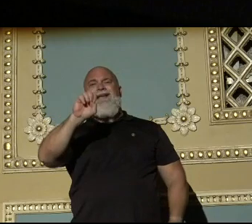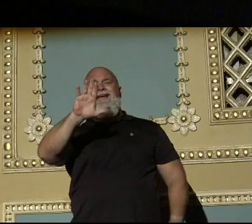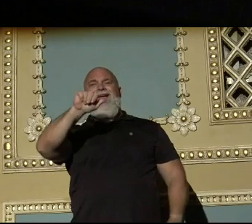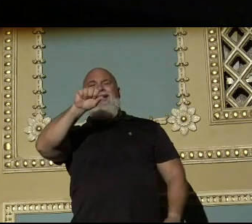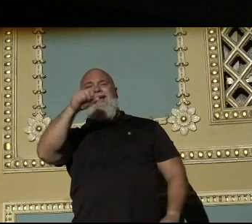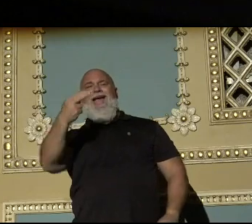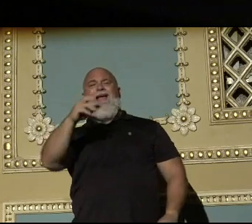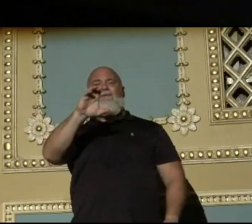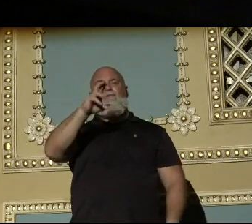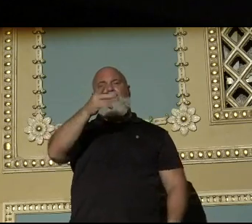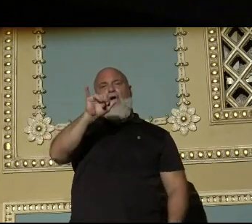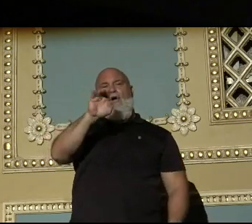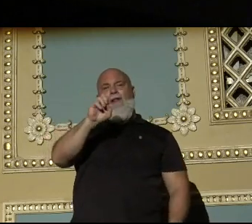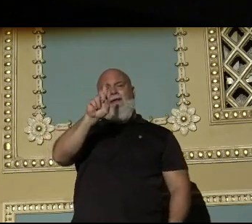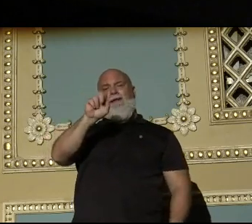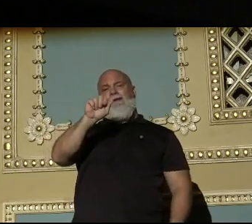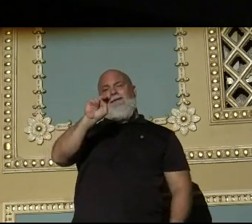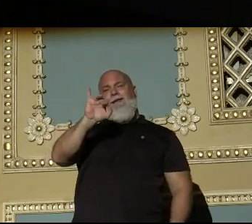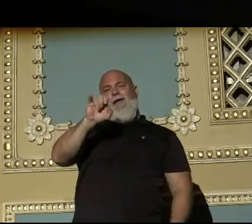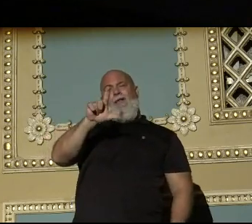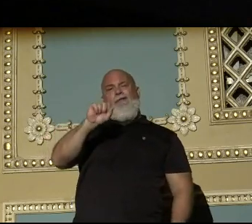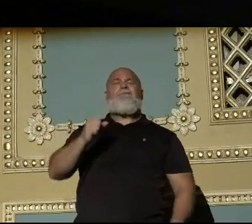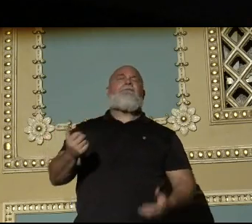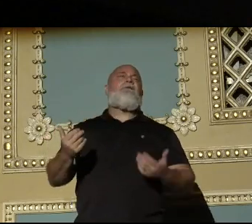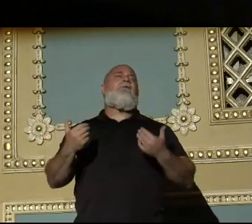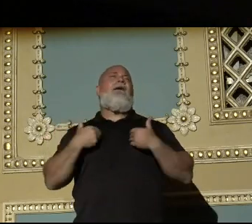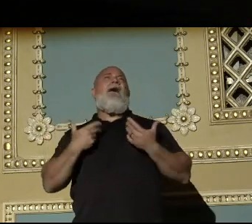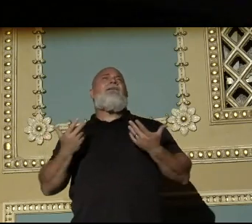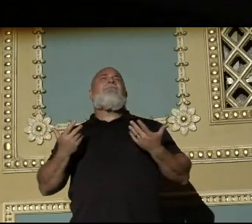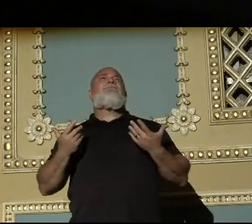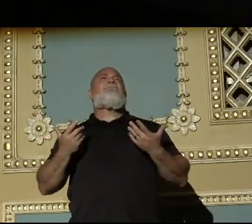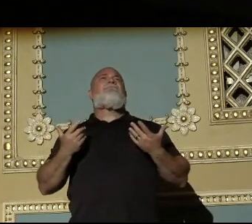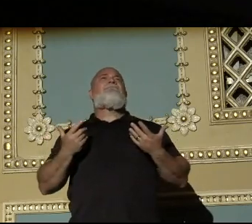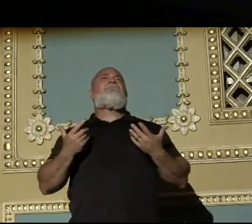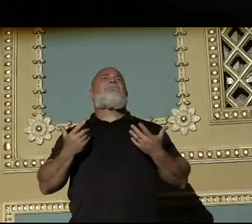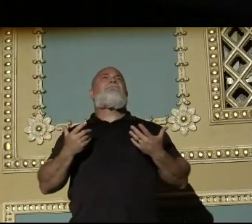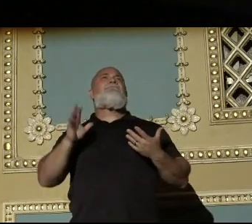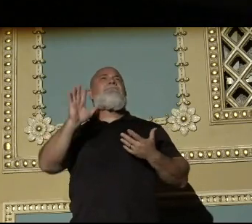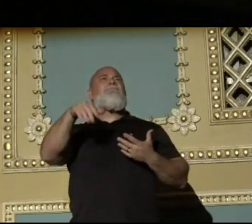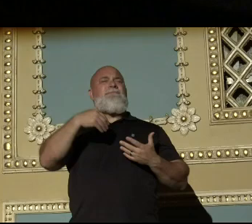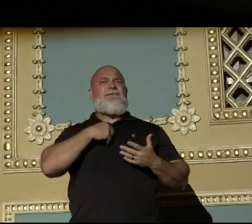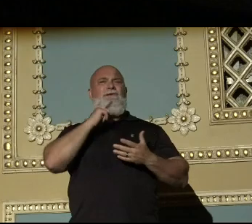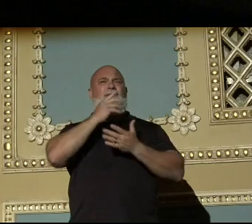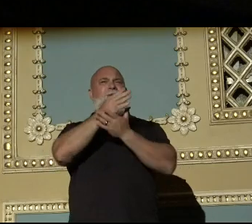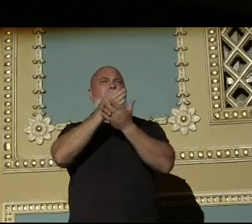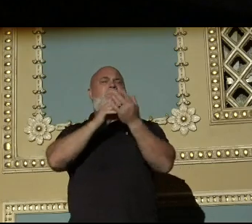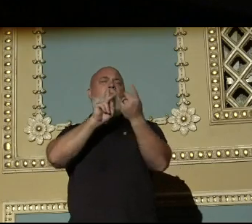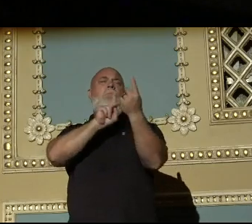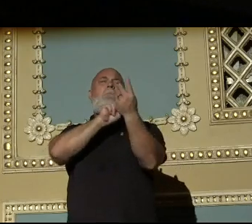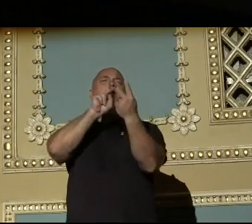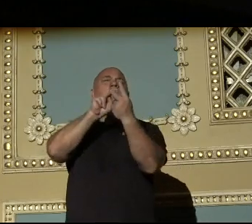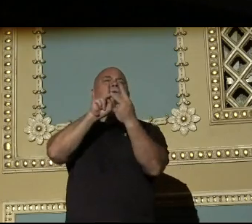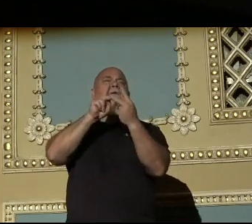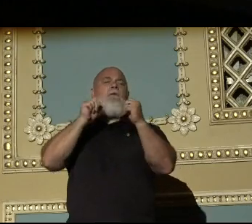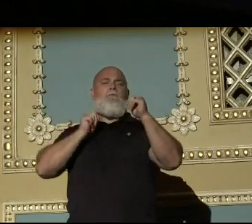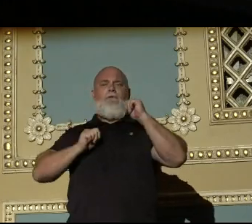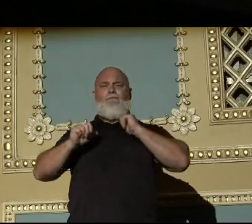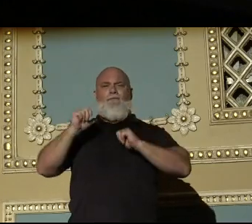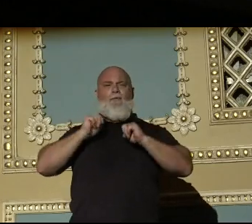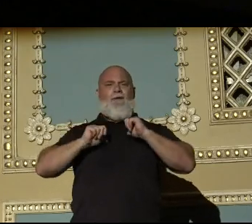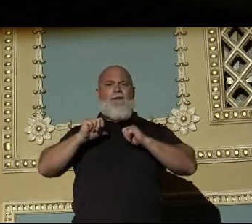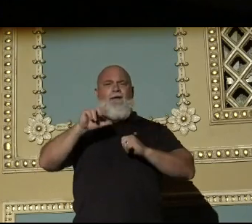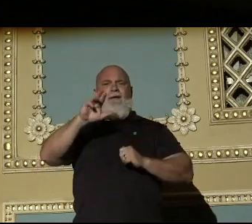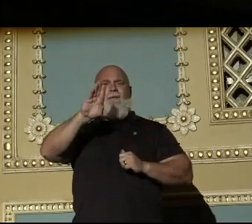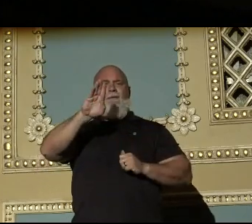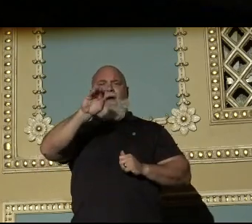Cash and Charlie Daniels. We have, as a matter of fact, some perfect performers.